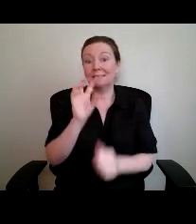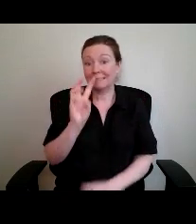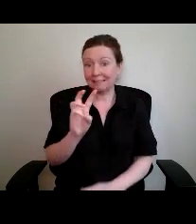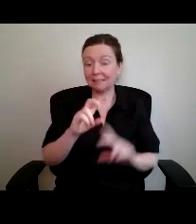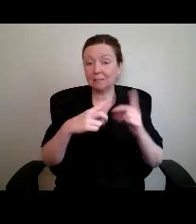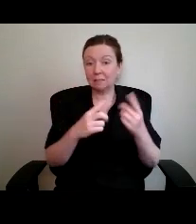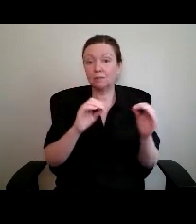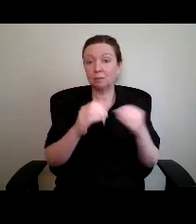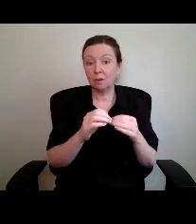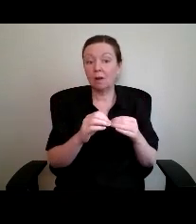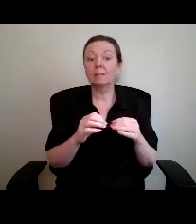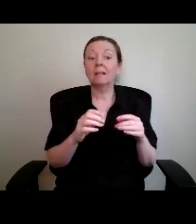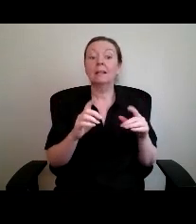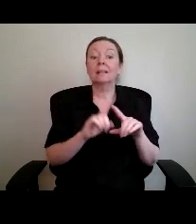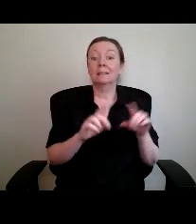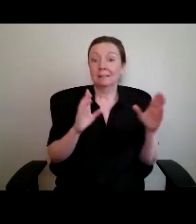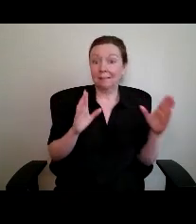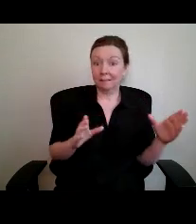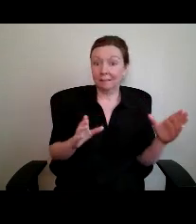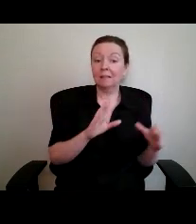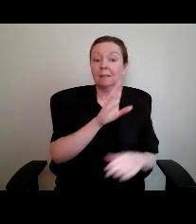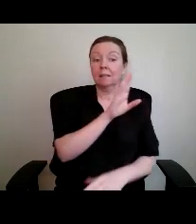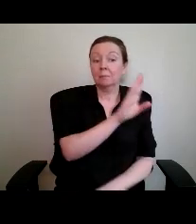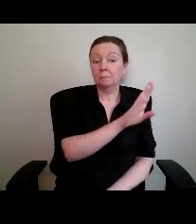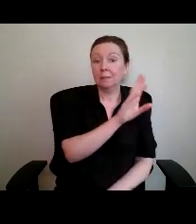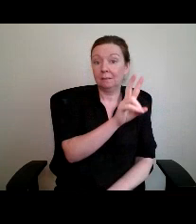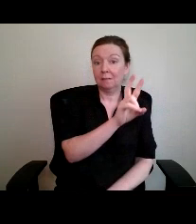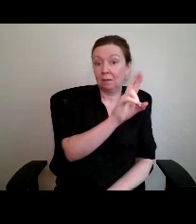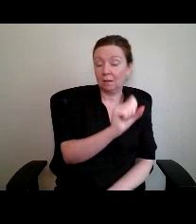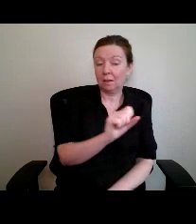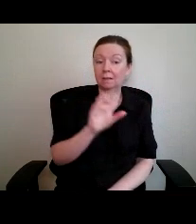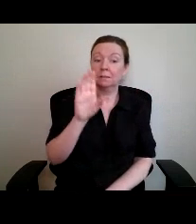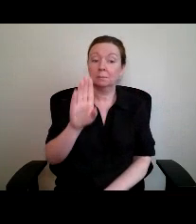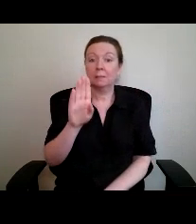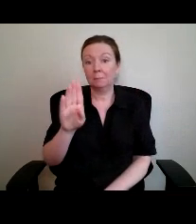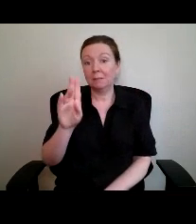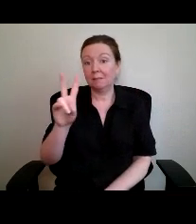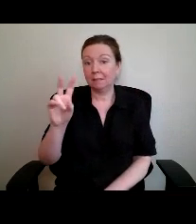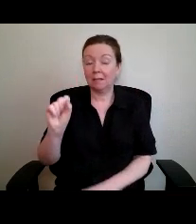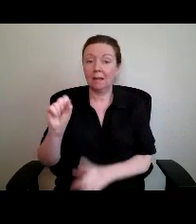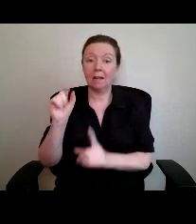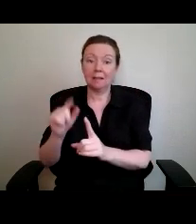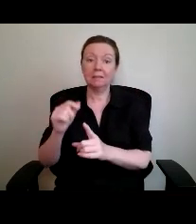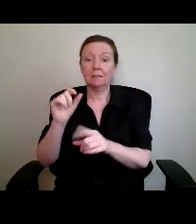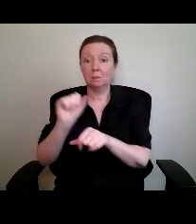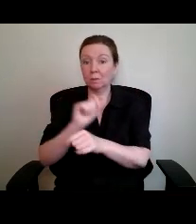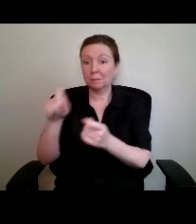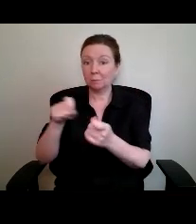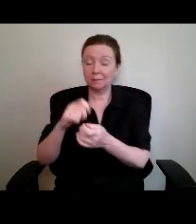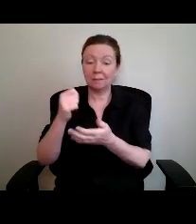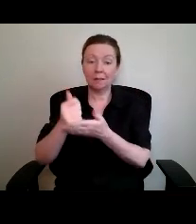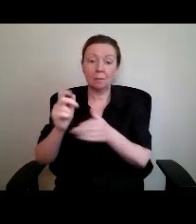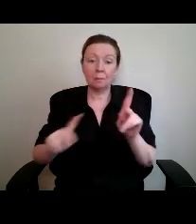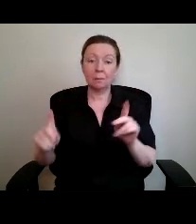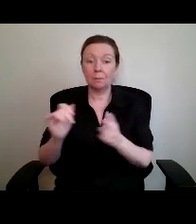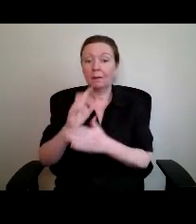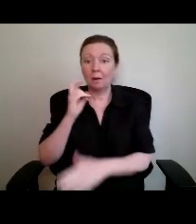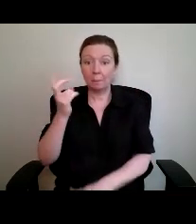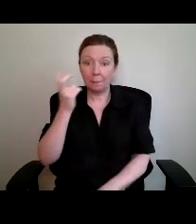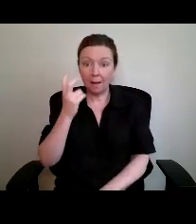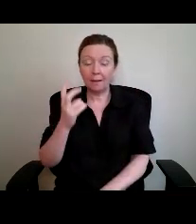difference between the two, the Bureau of Blindness and Visual Services works specifically on helping people that are blind